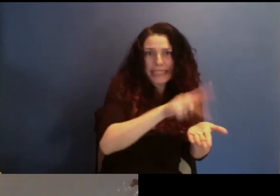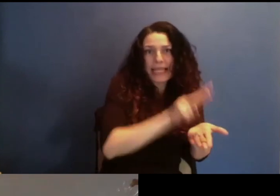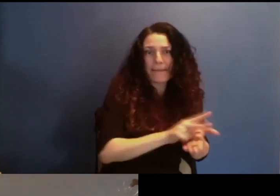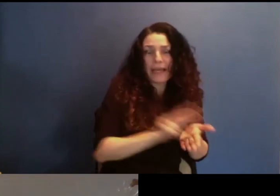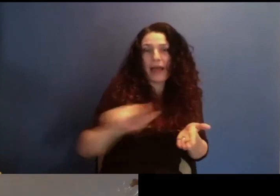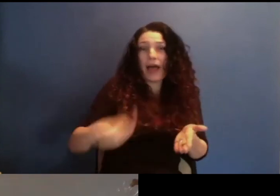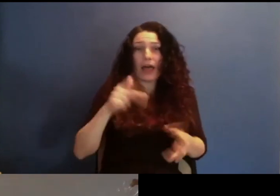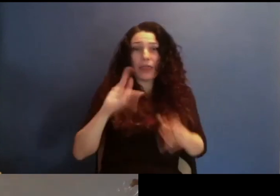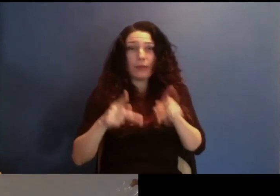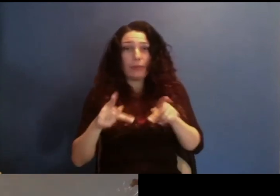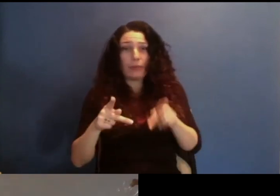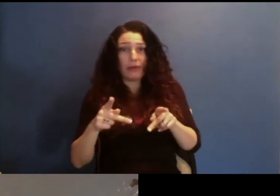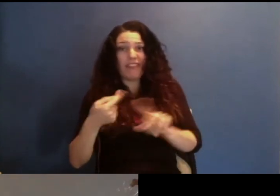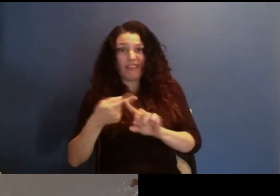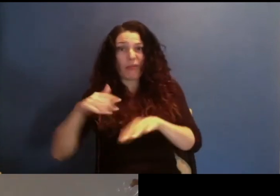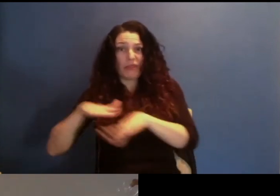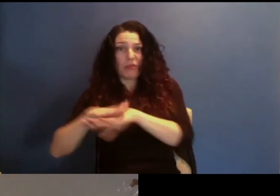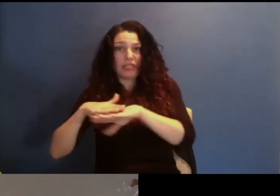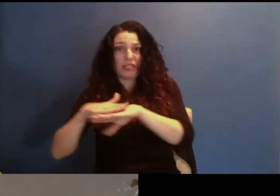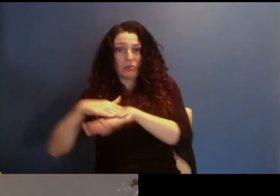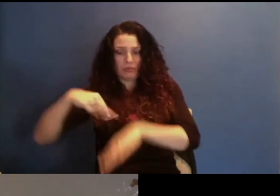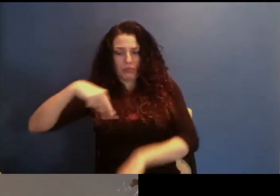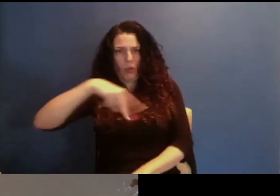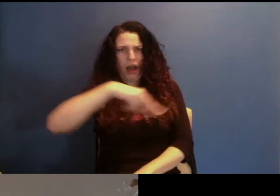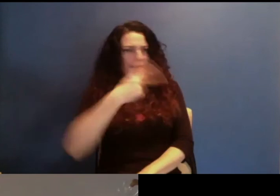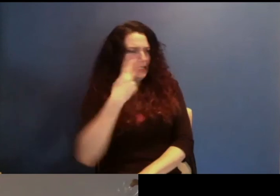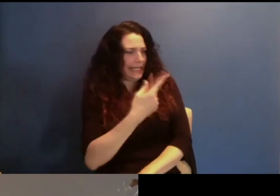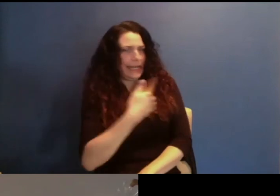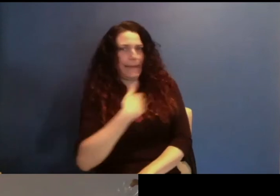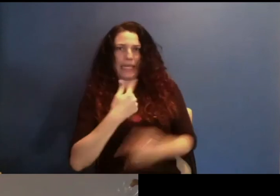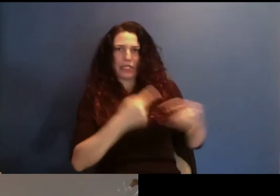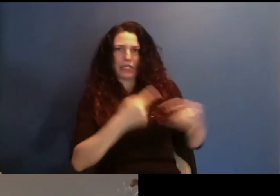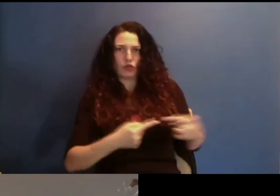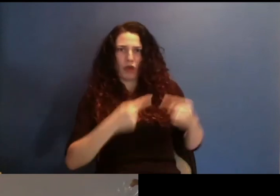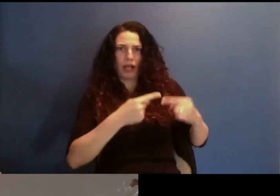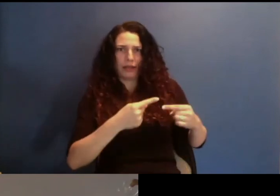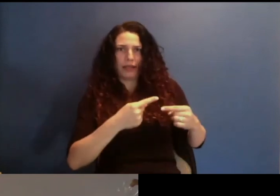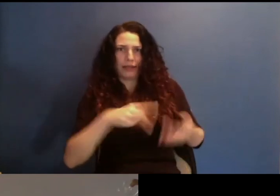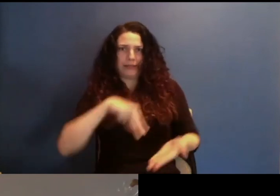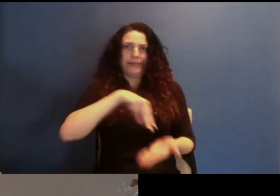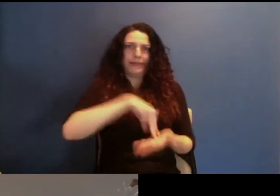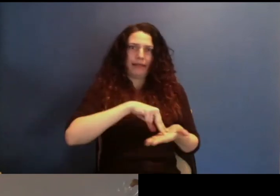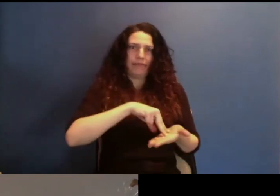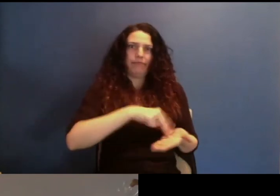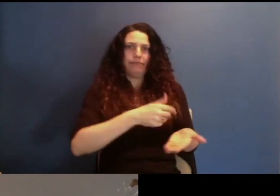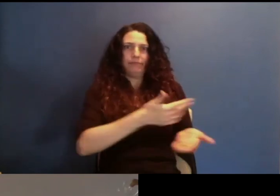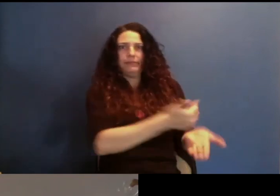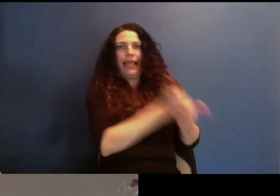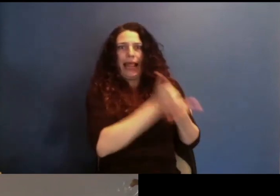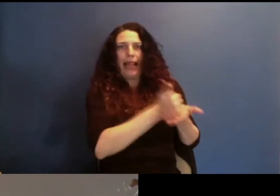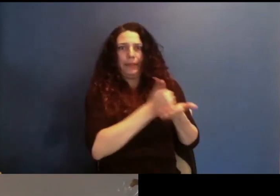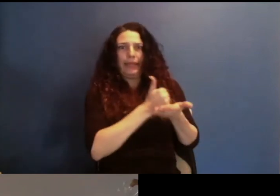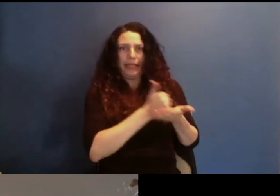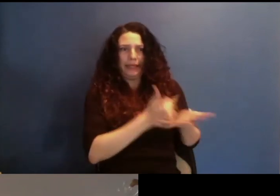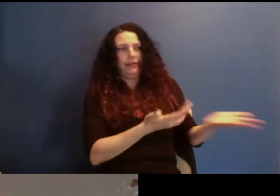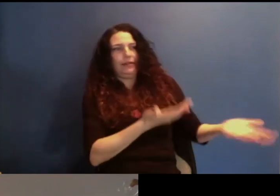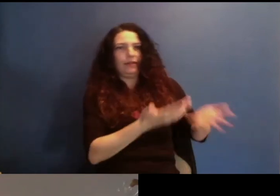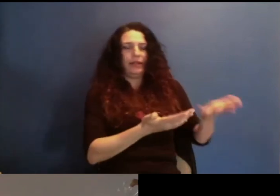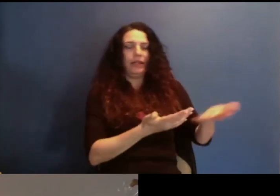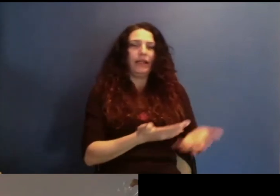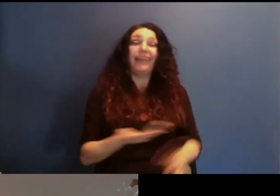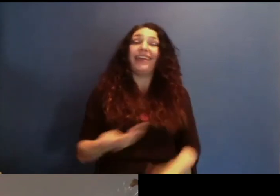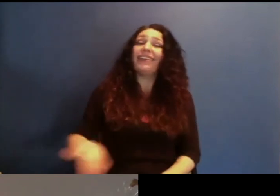they'd help me. And in the past, that would make me feel so ashamed. I would feel like shit. I'd be like, oh my God, everyone's seeing